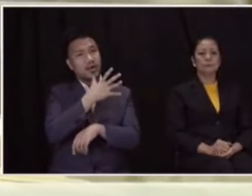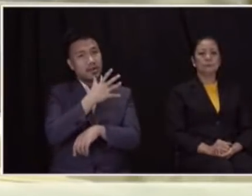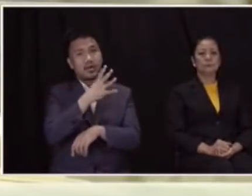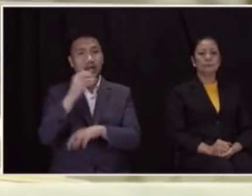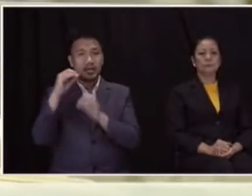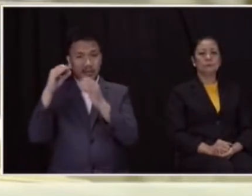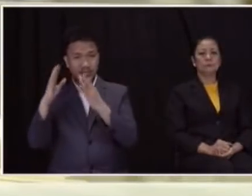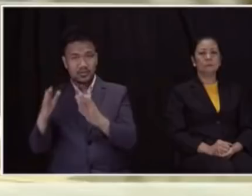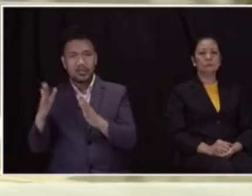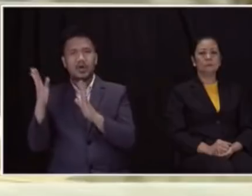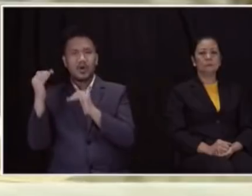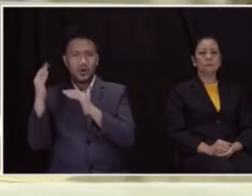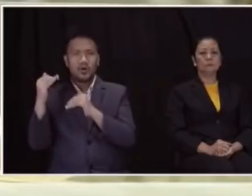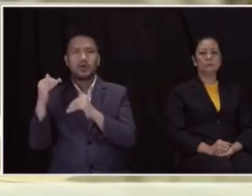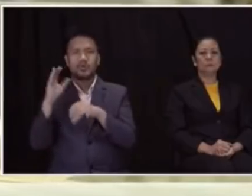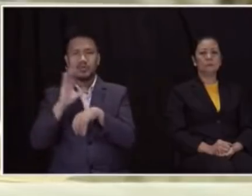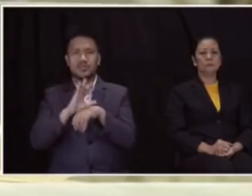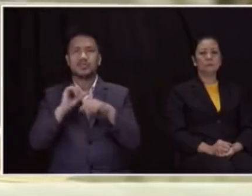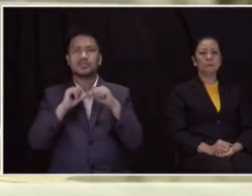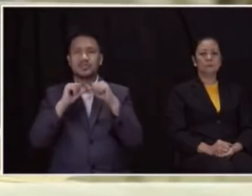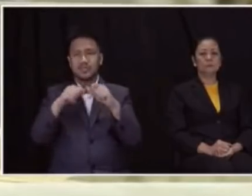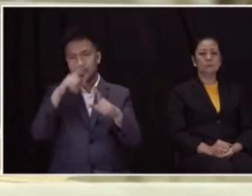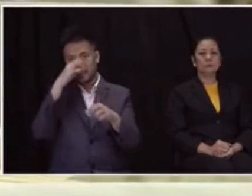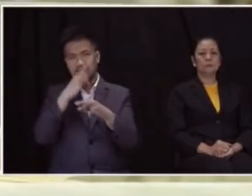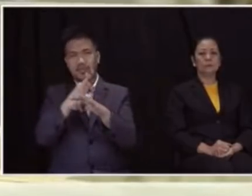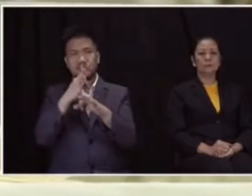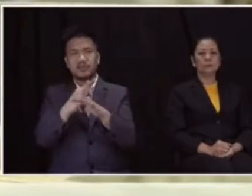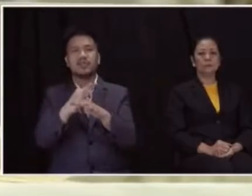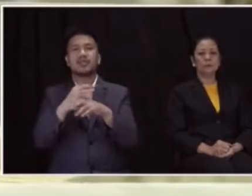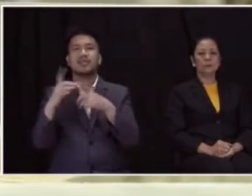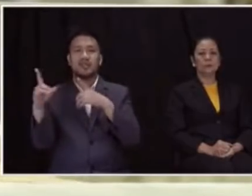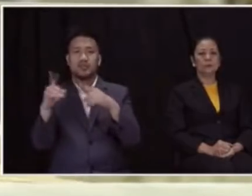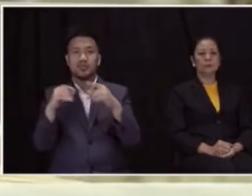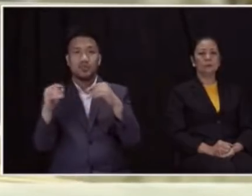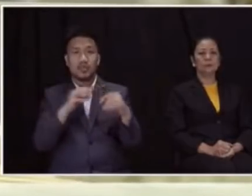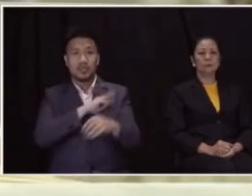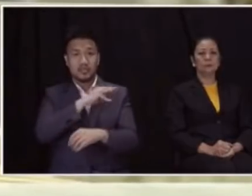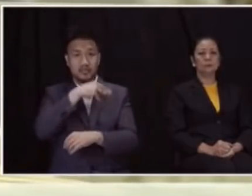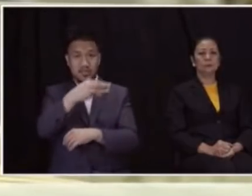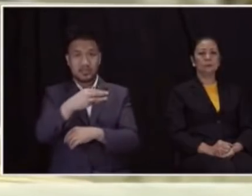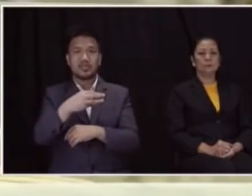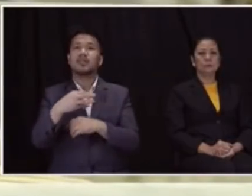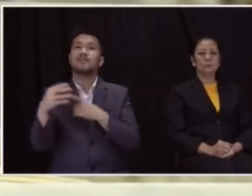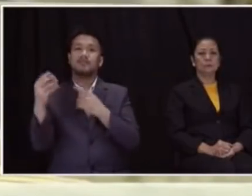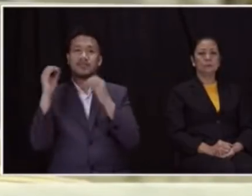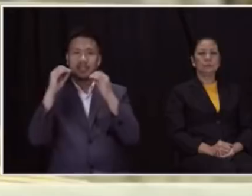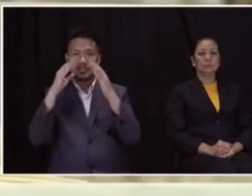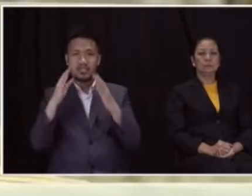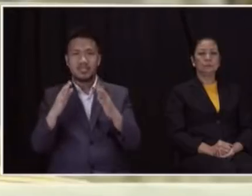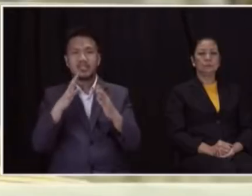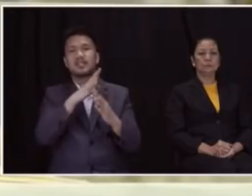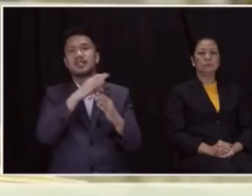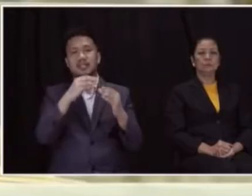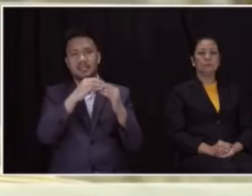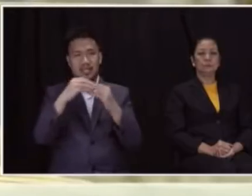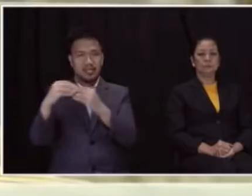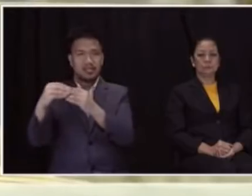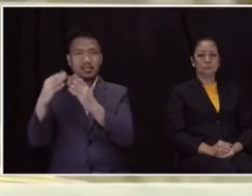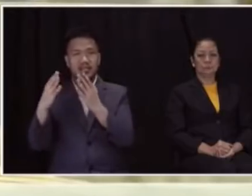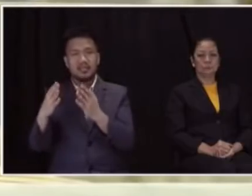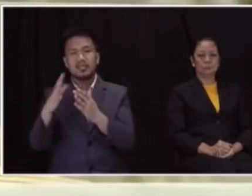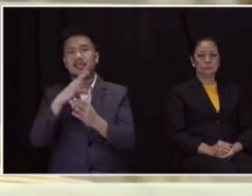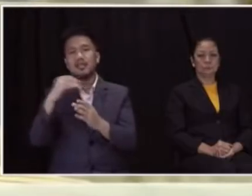may continue to be faithful in fulfilling her mission of teaching, guiding, and nourishing